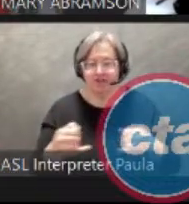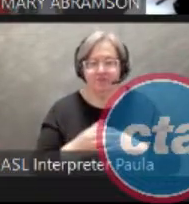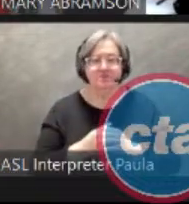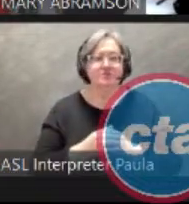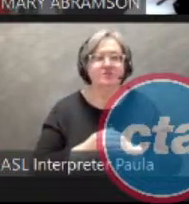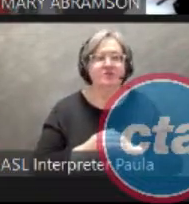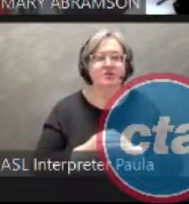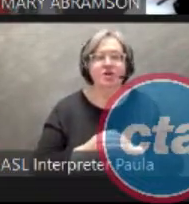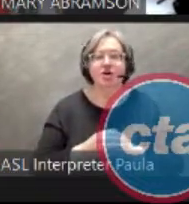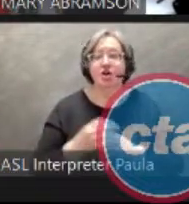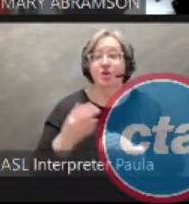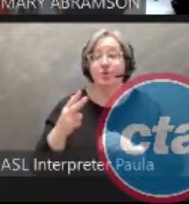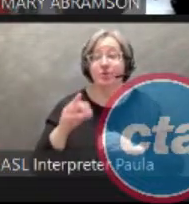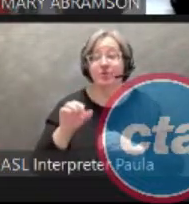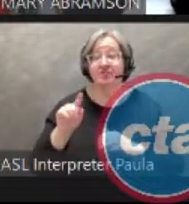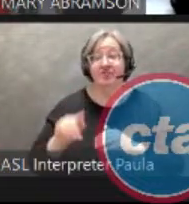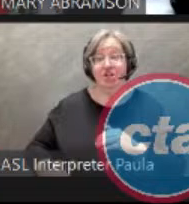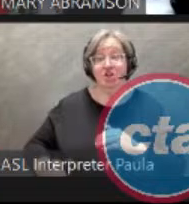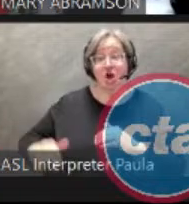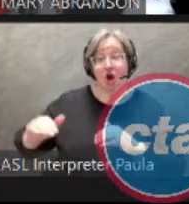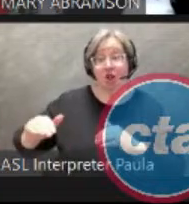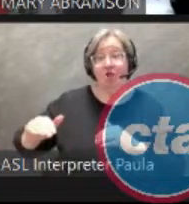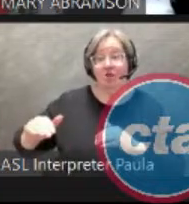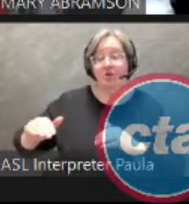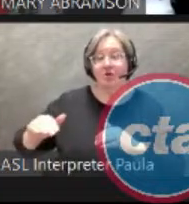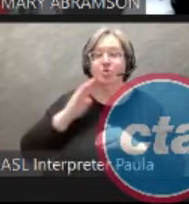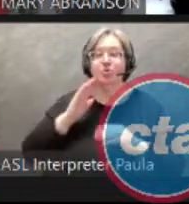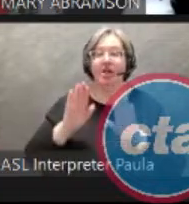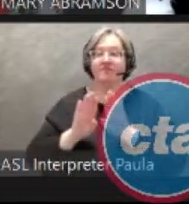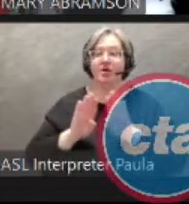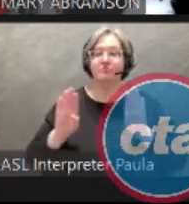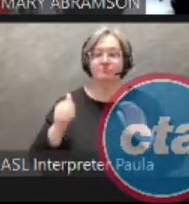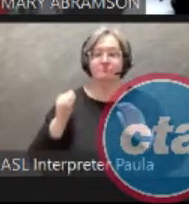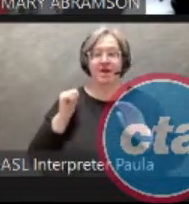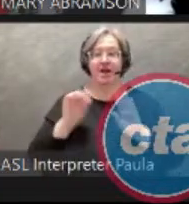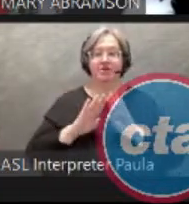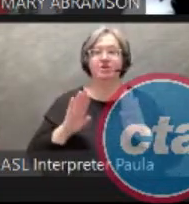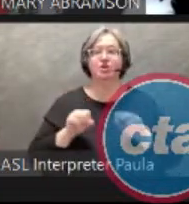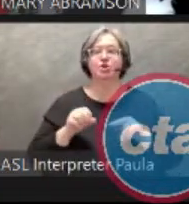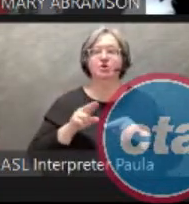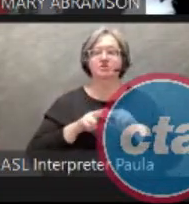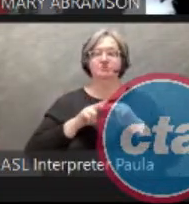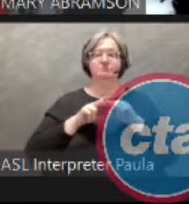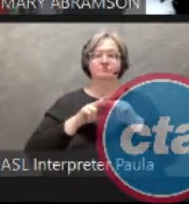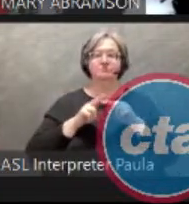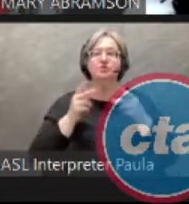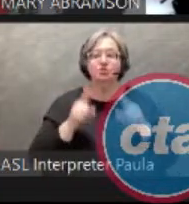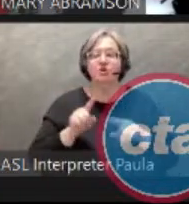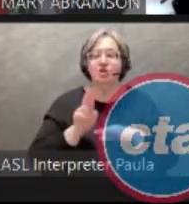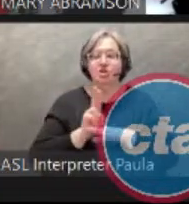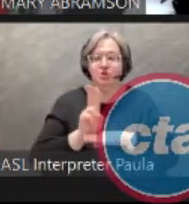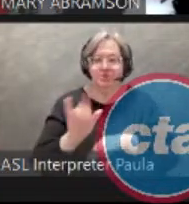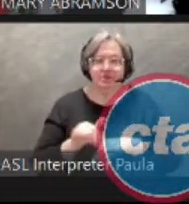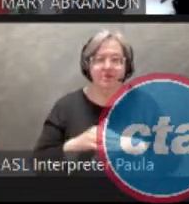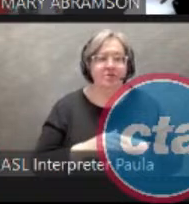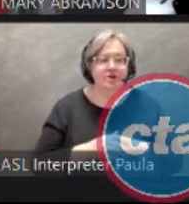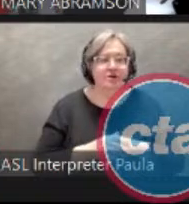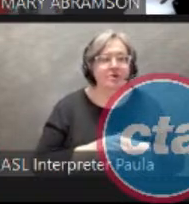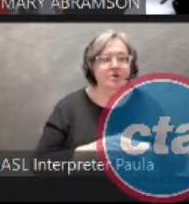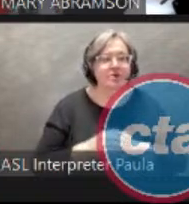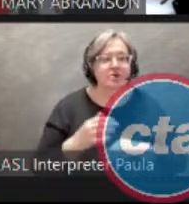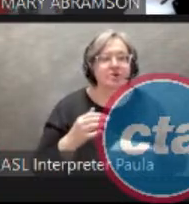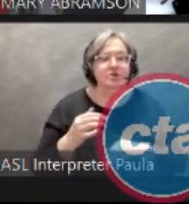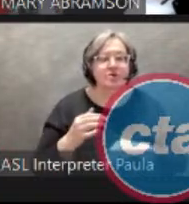about 3 feet tall, and they will have a back on them, so people can rest on them when they're being used. We have